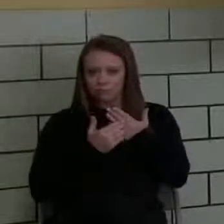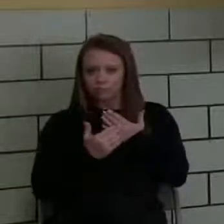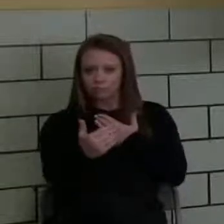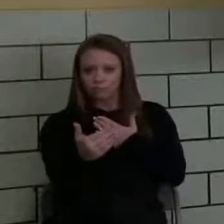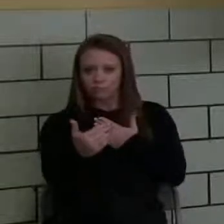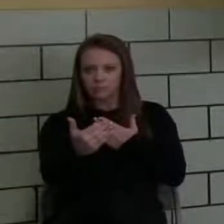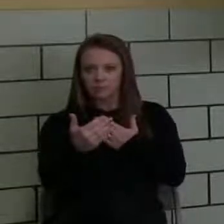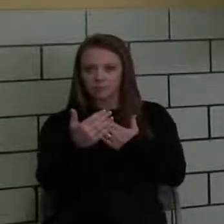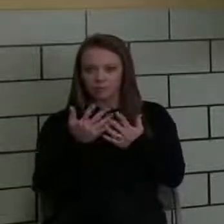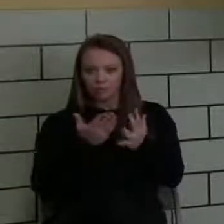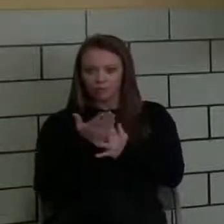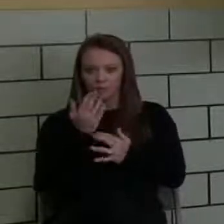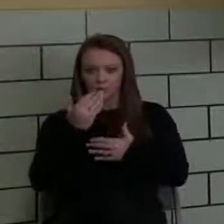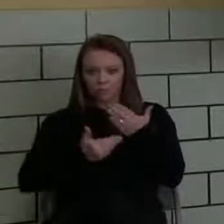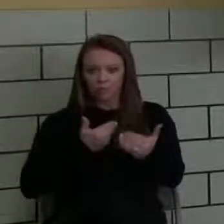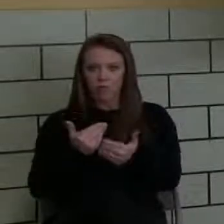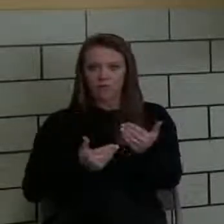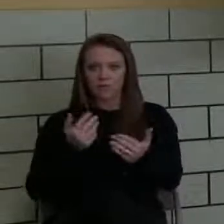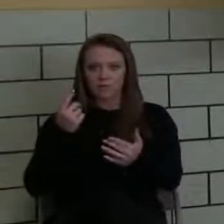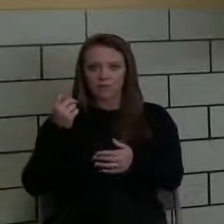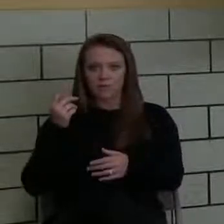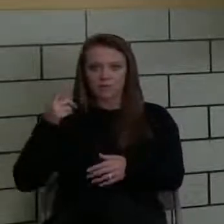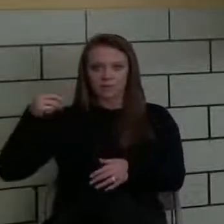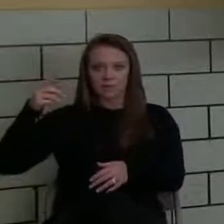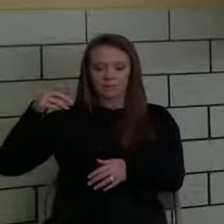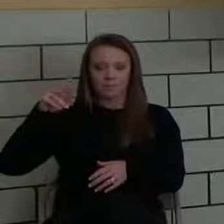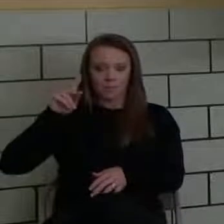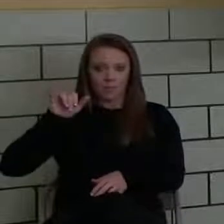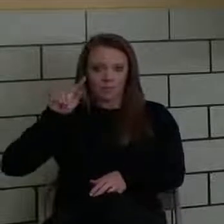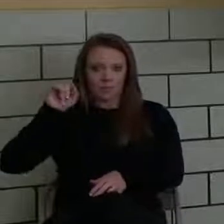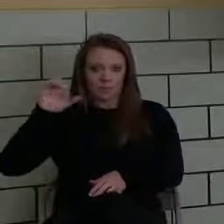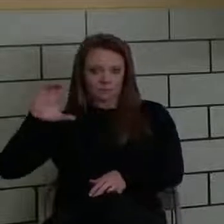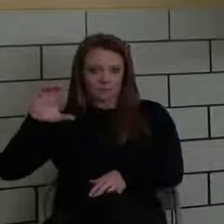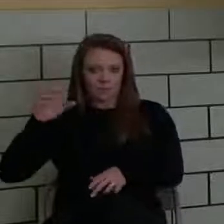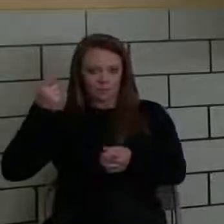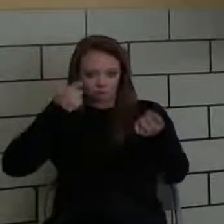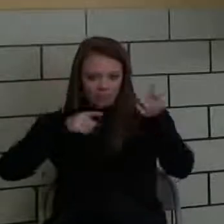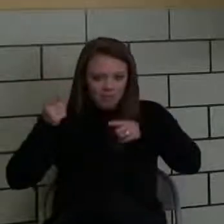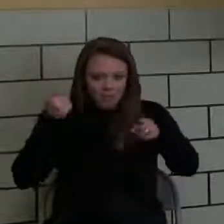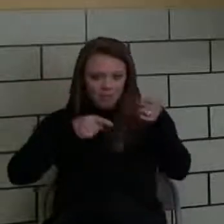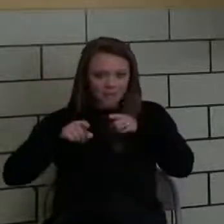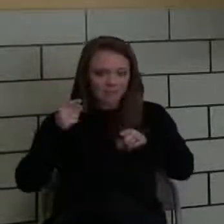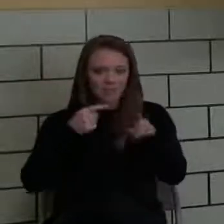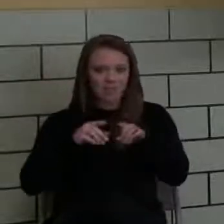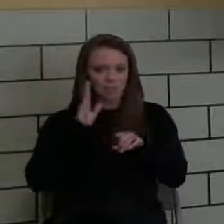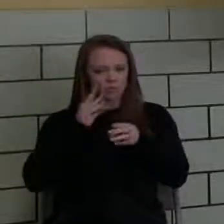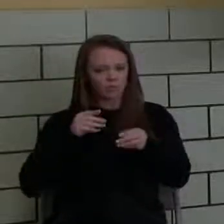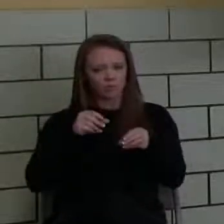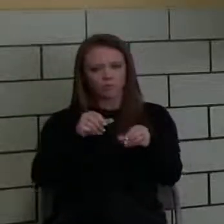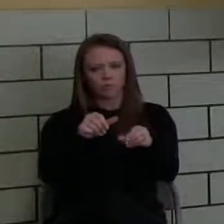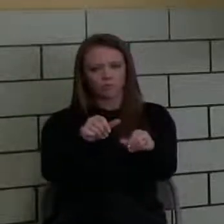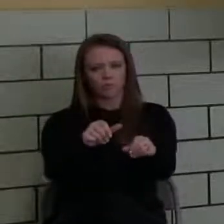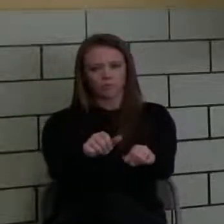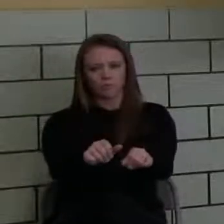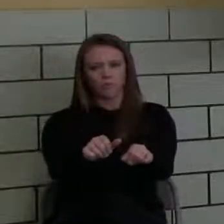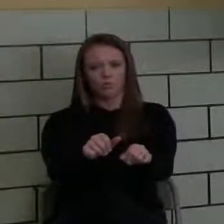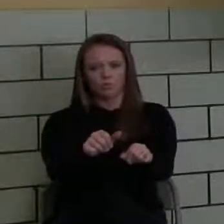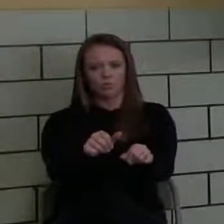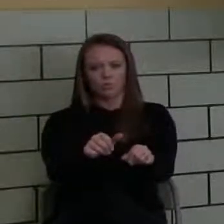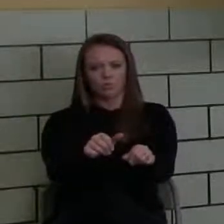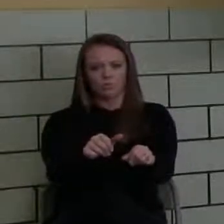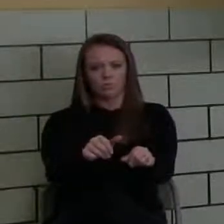on board, and when it comes to permitting, it'll be a smooth sailing, and that they're bought into this idea of the plan